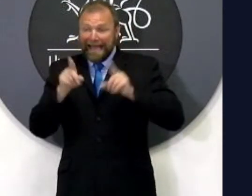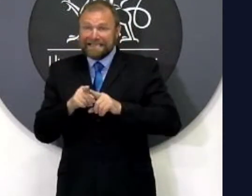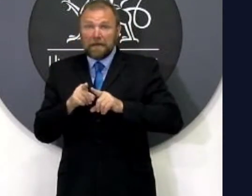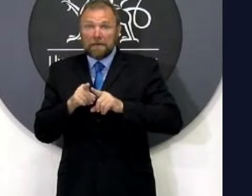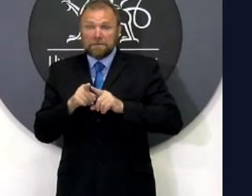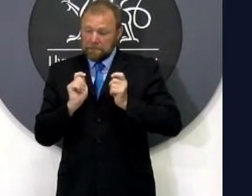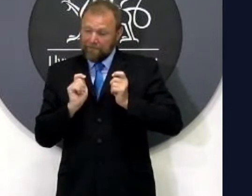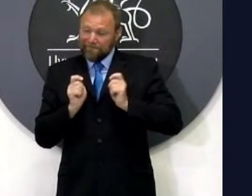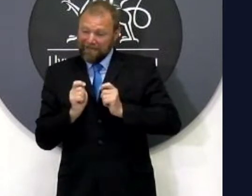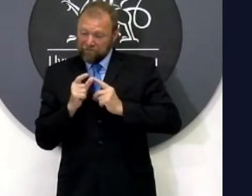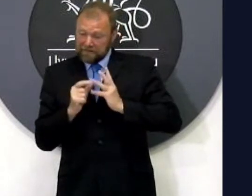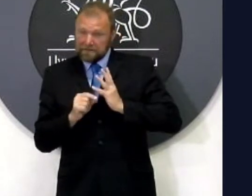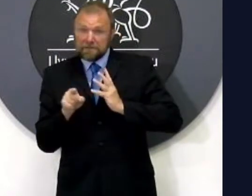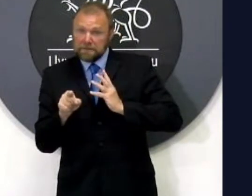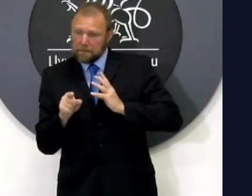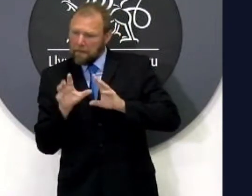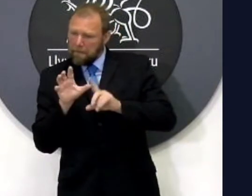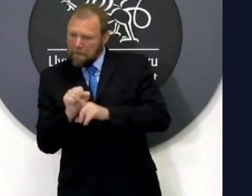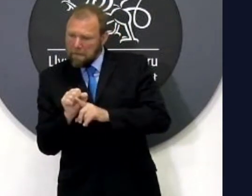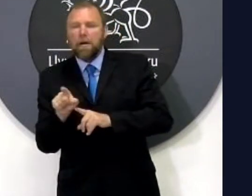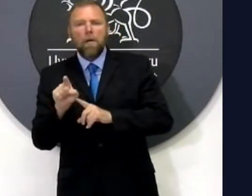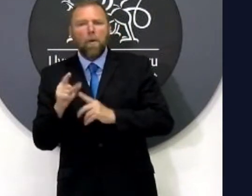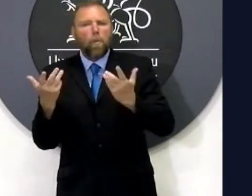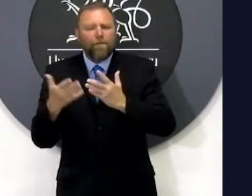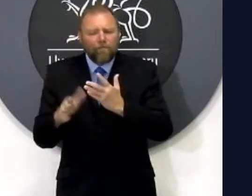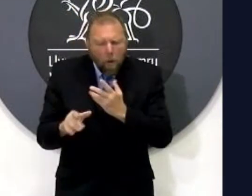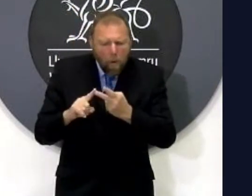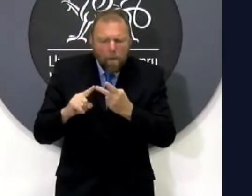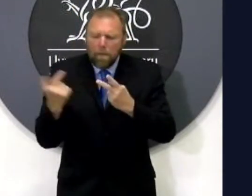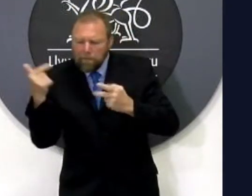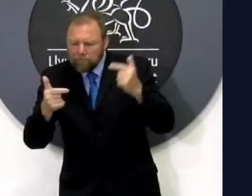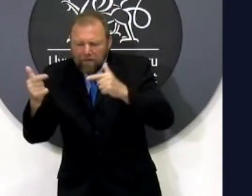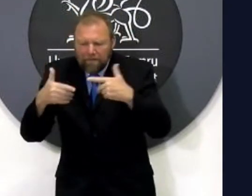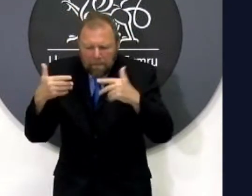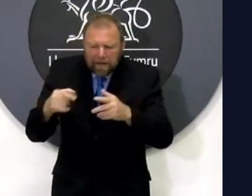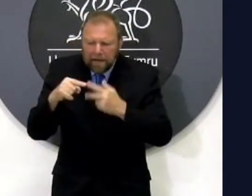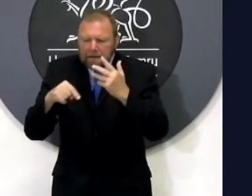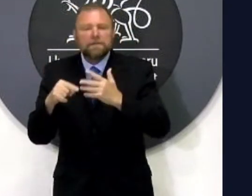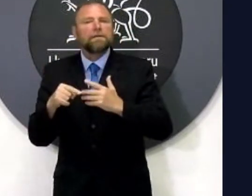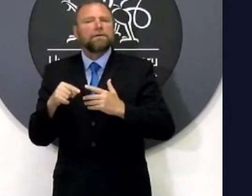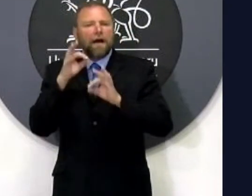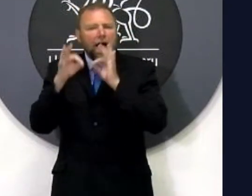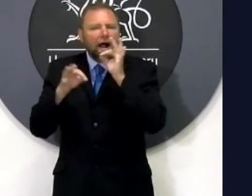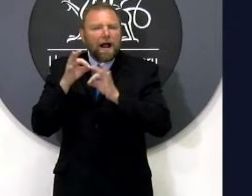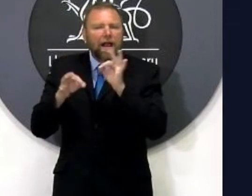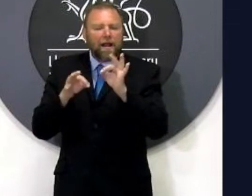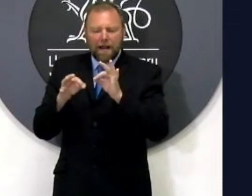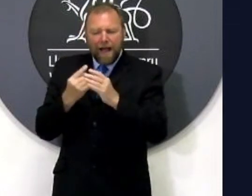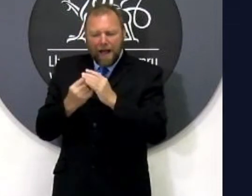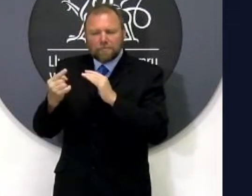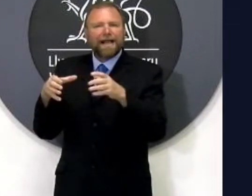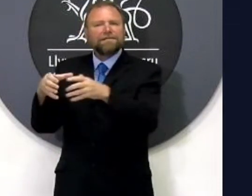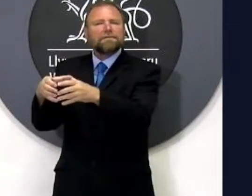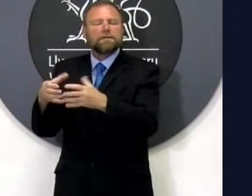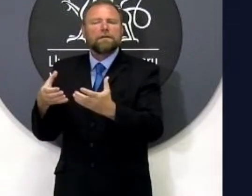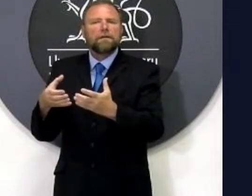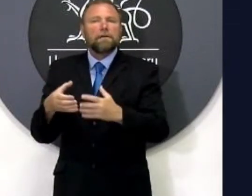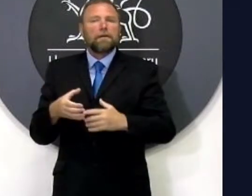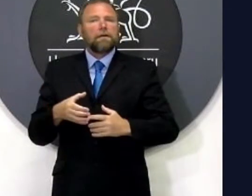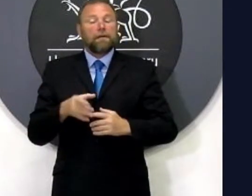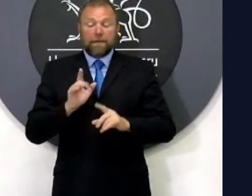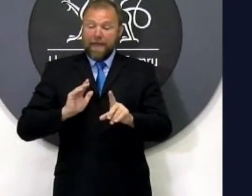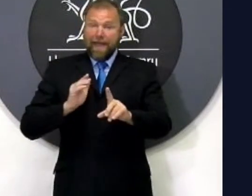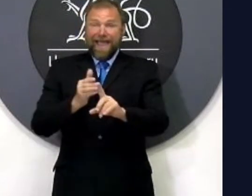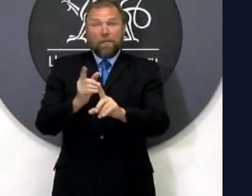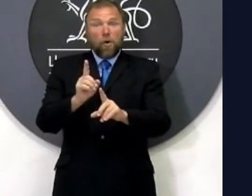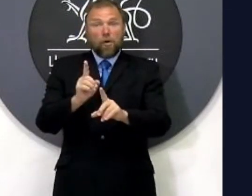are seeing the variant being transmitted. The aim here is clearly to break those chains of